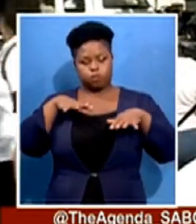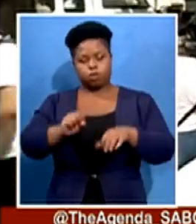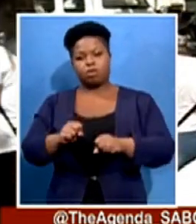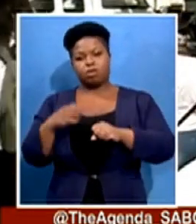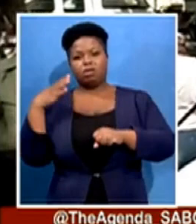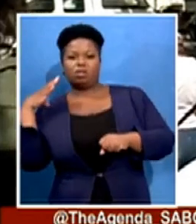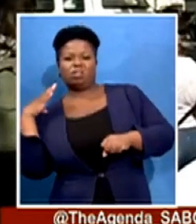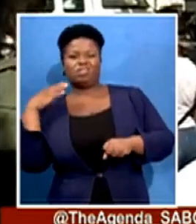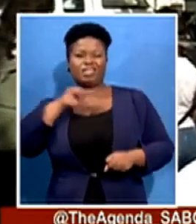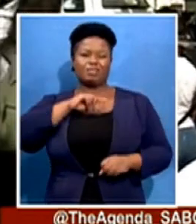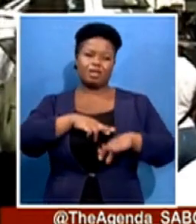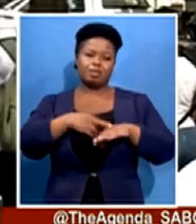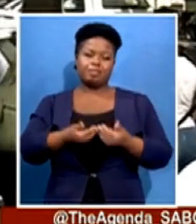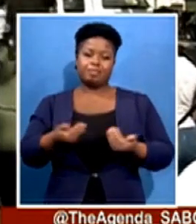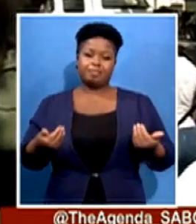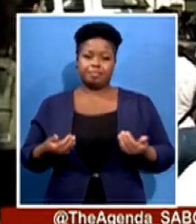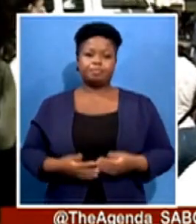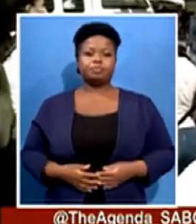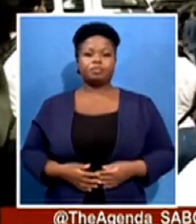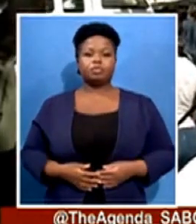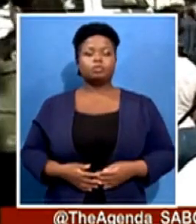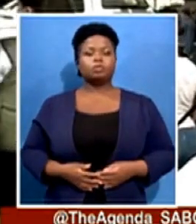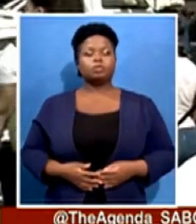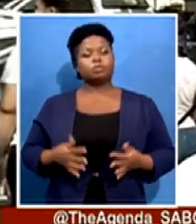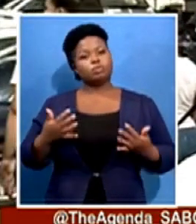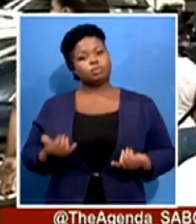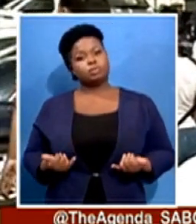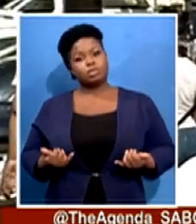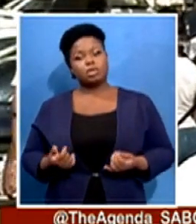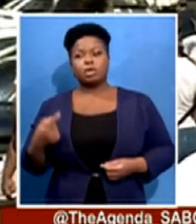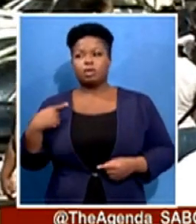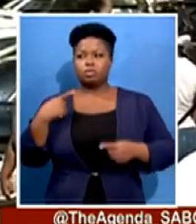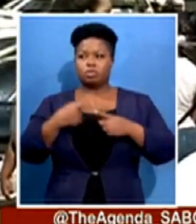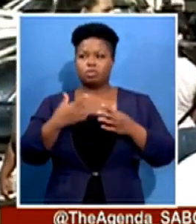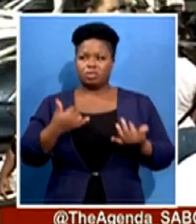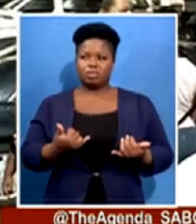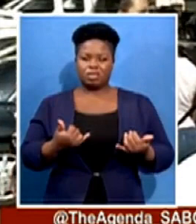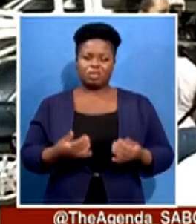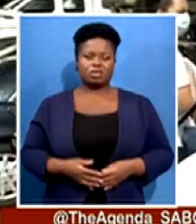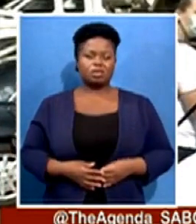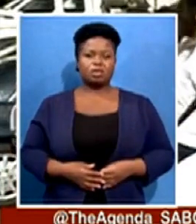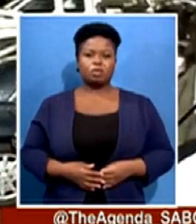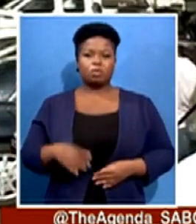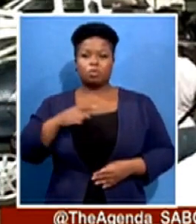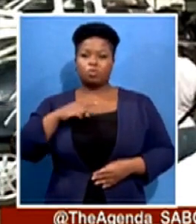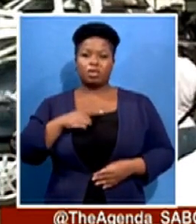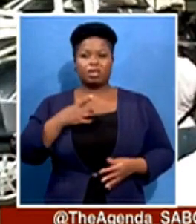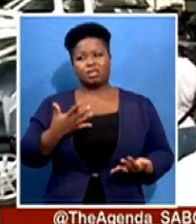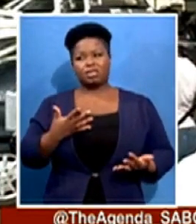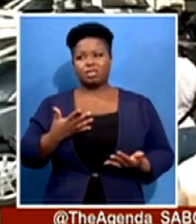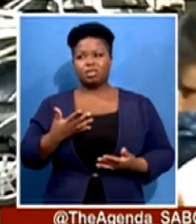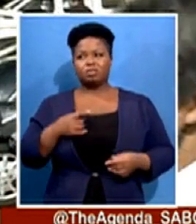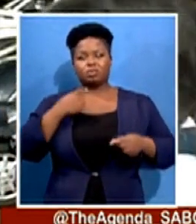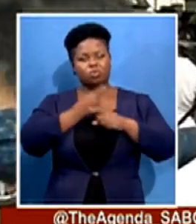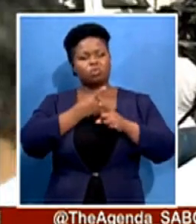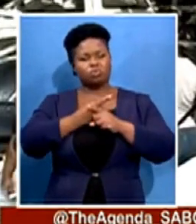And somewhere, at some stage, I hope hands can be held by extending the